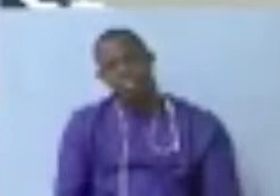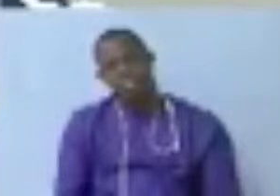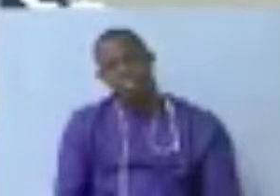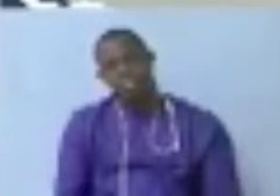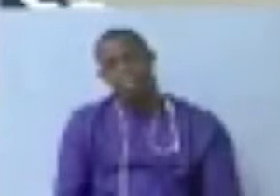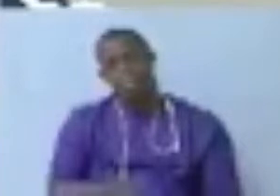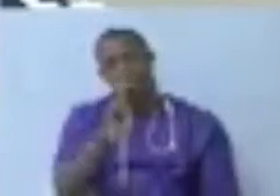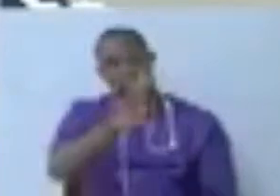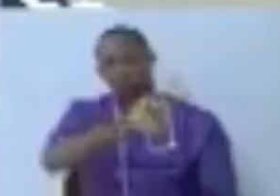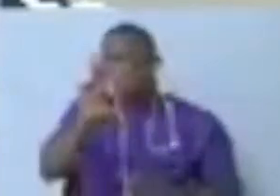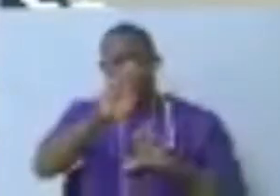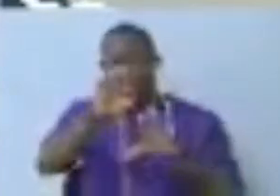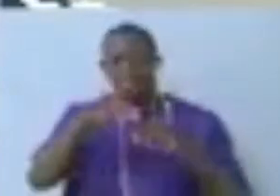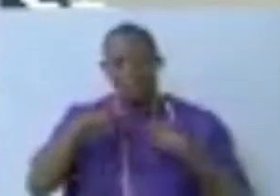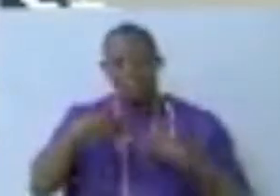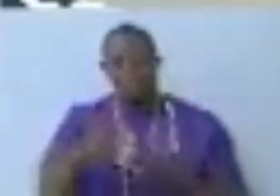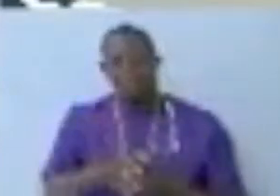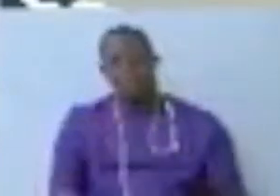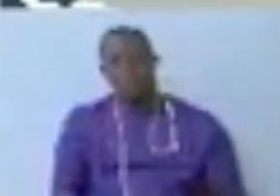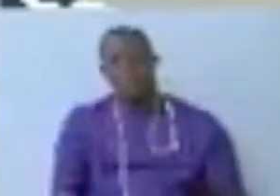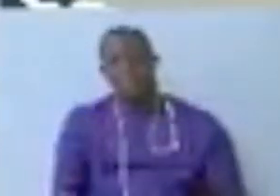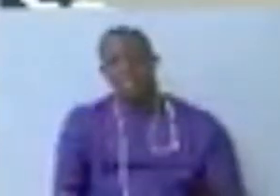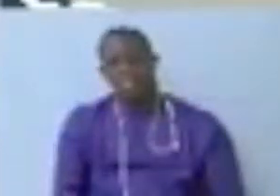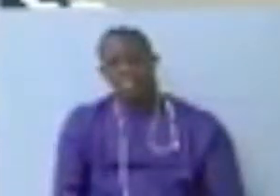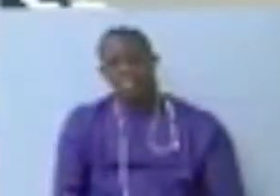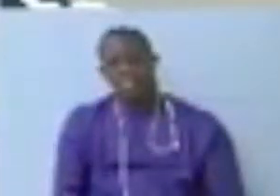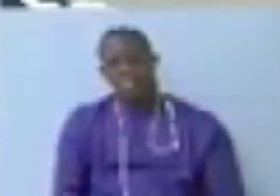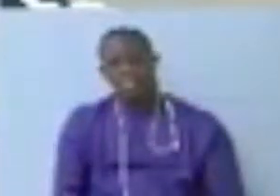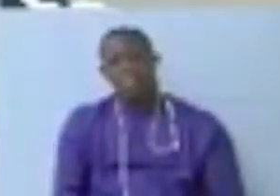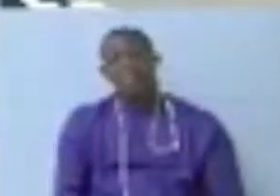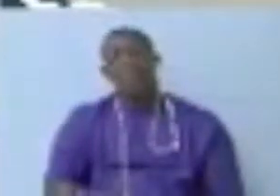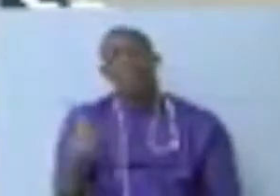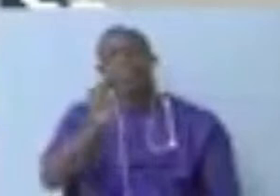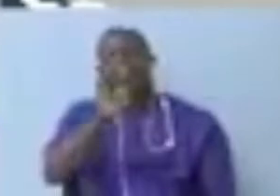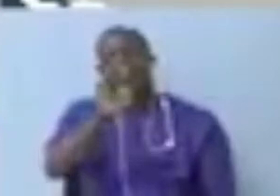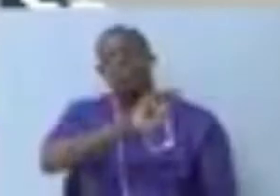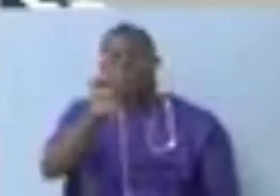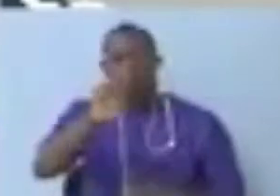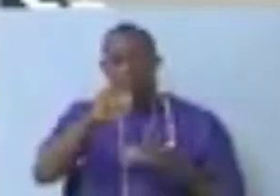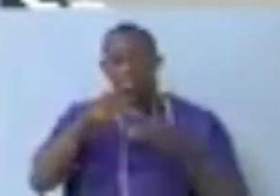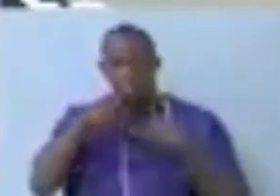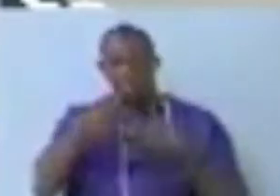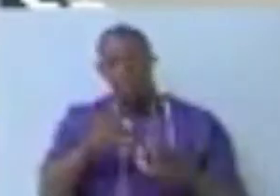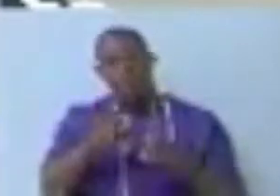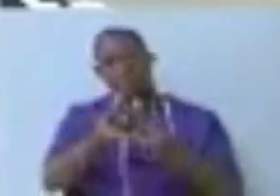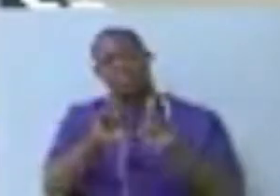You disagree? Yes. What do you disagree with?